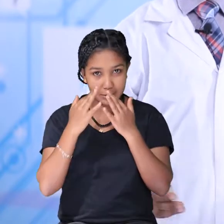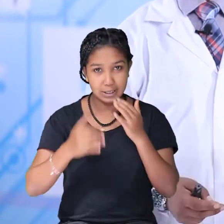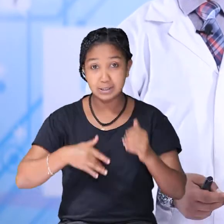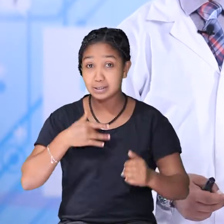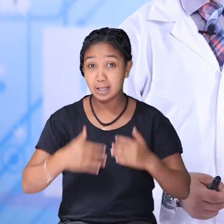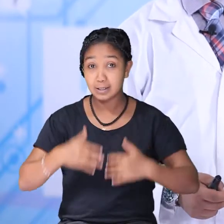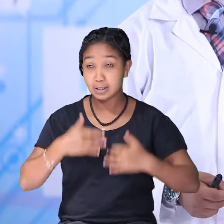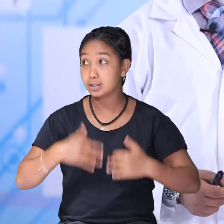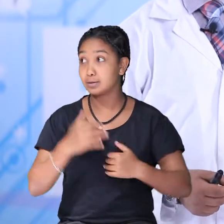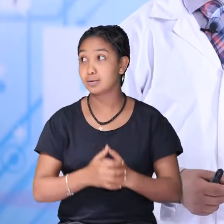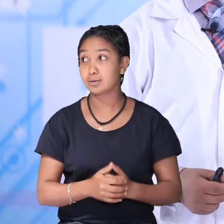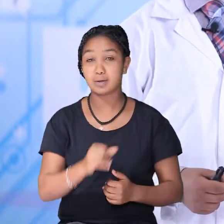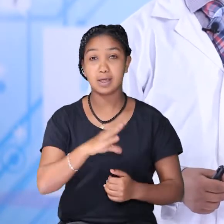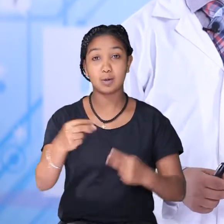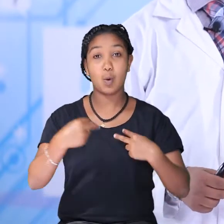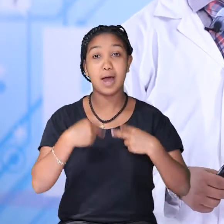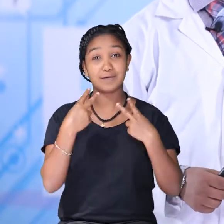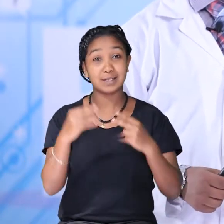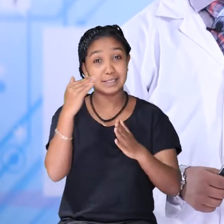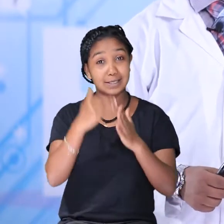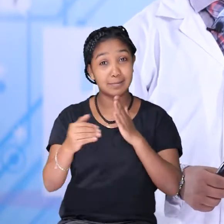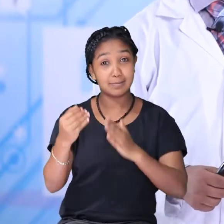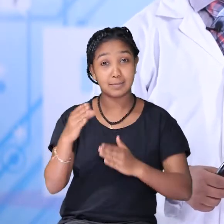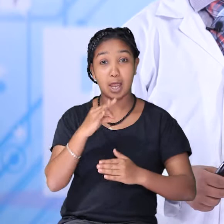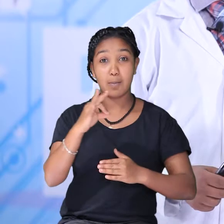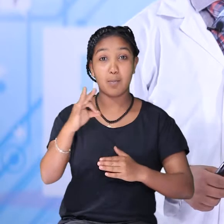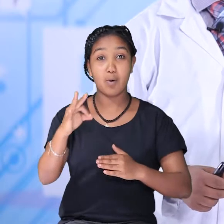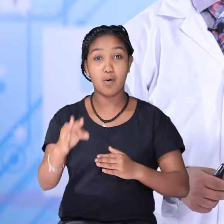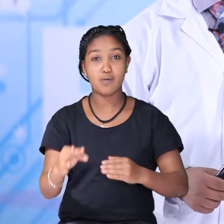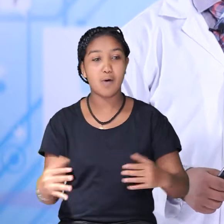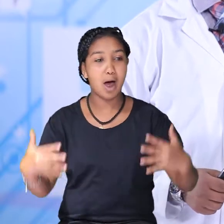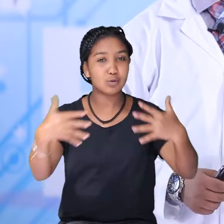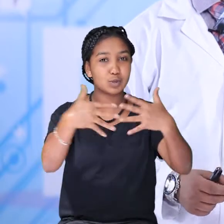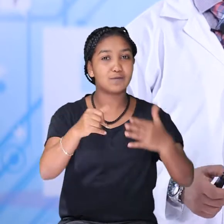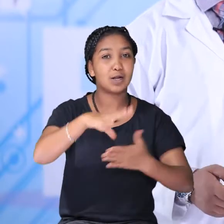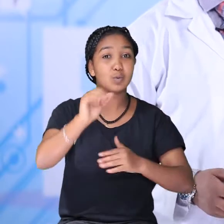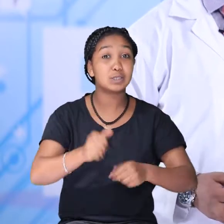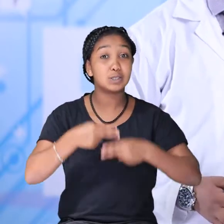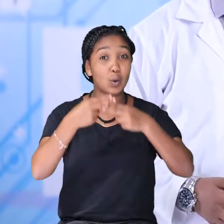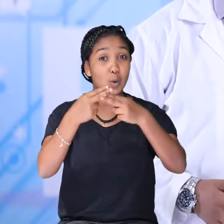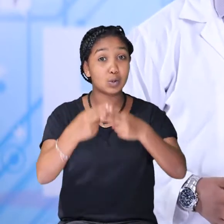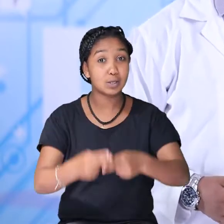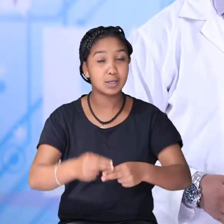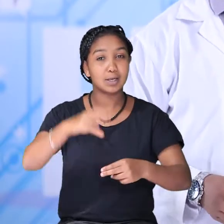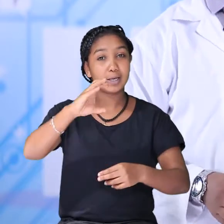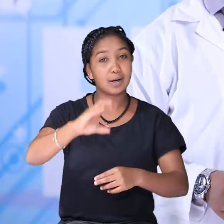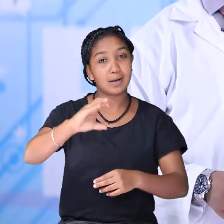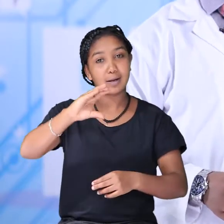sensitization, and we have seen some type of associative learning, which is called classical